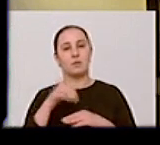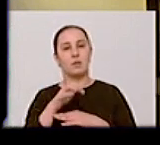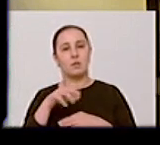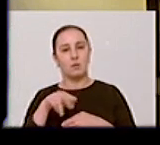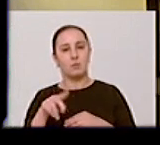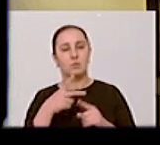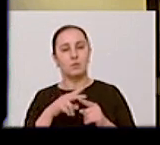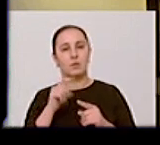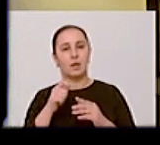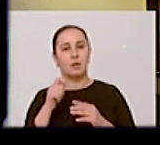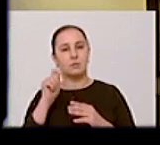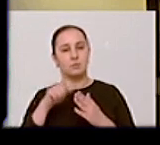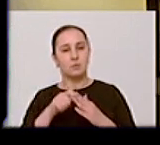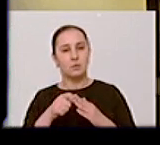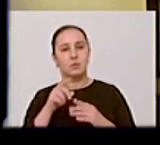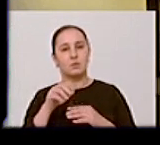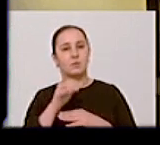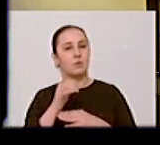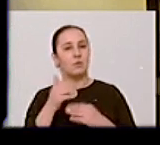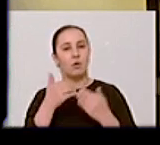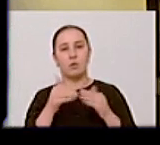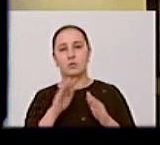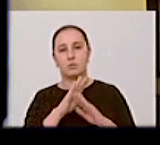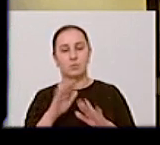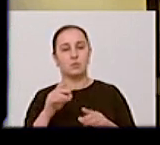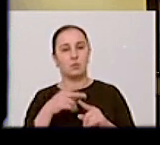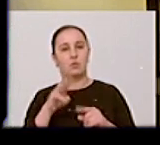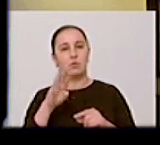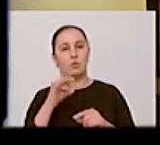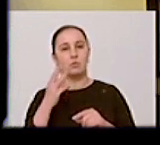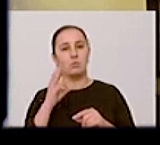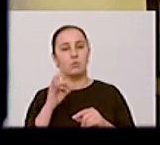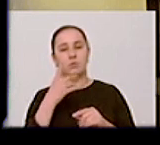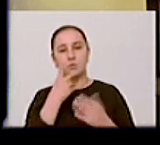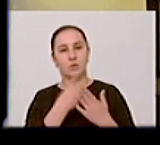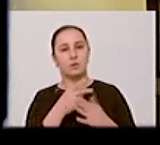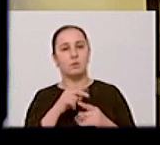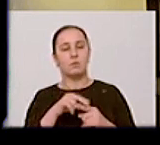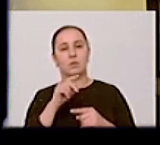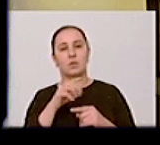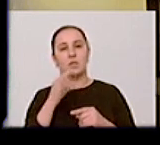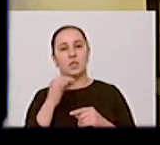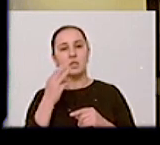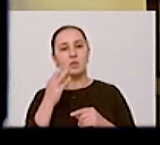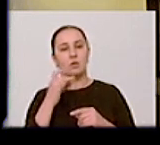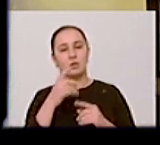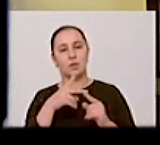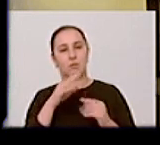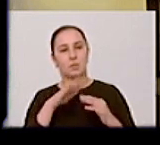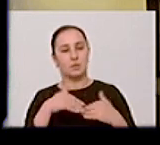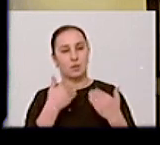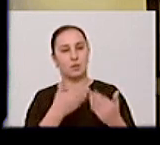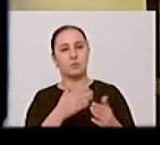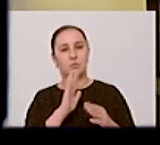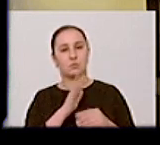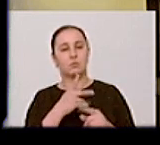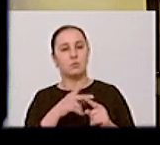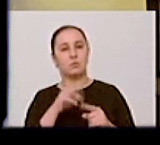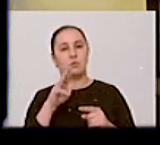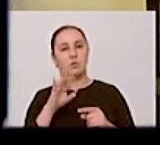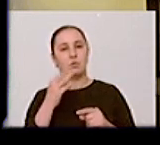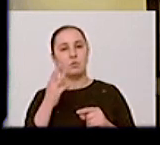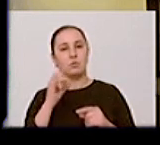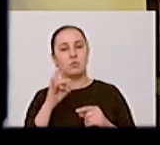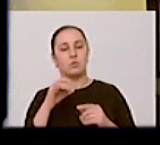borib kalit solar. Sandiq ochilmas. Toshmurodga qaradir. Ishora ila maslahat soladir.